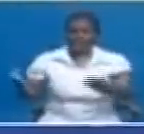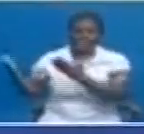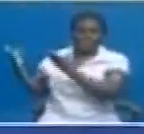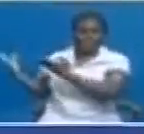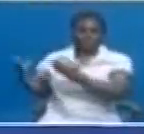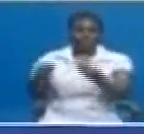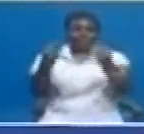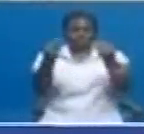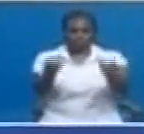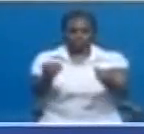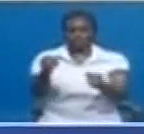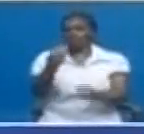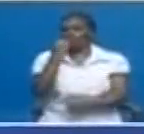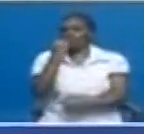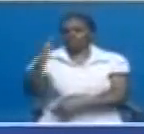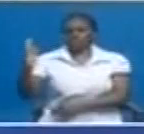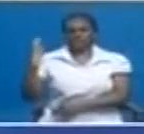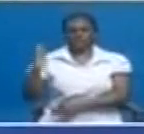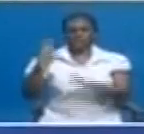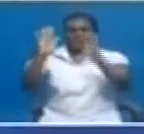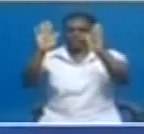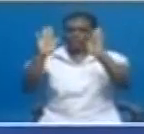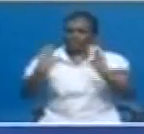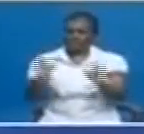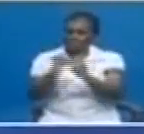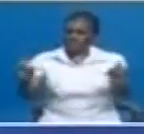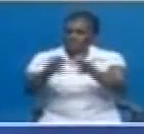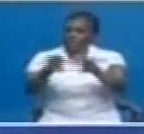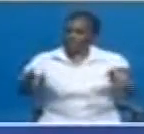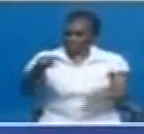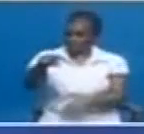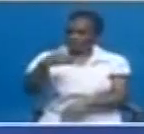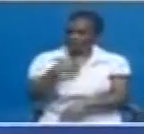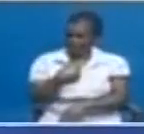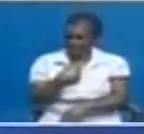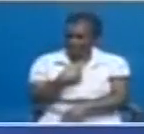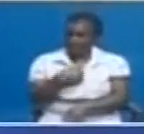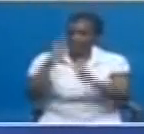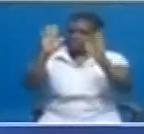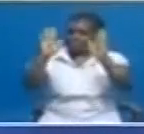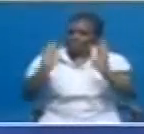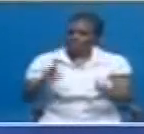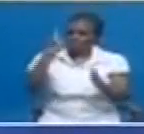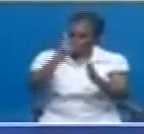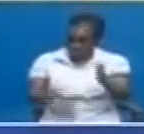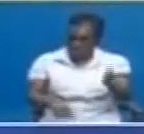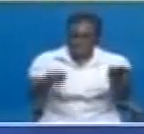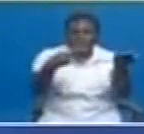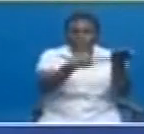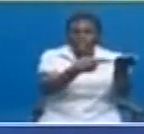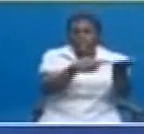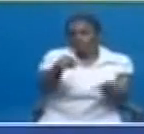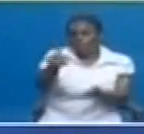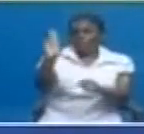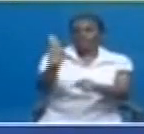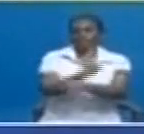be a solution to food security. It doesn't matter the size of land that you have. What matters is the kind of technology that you apply on